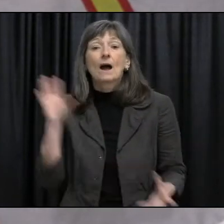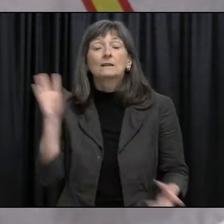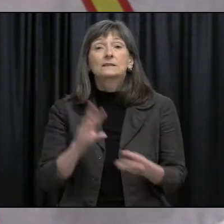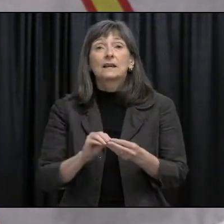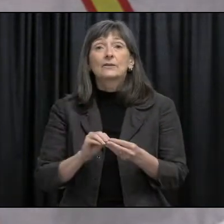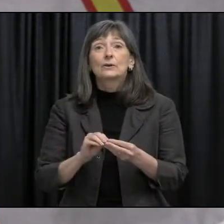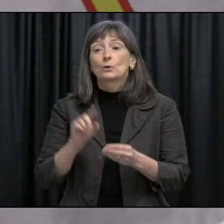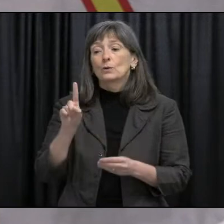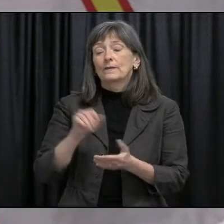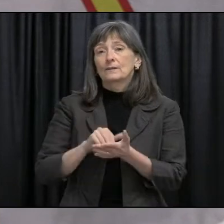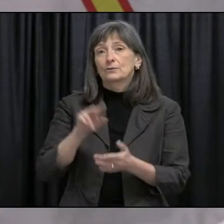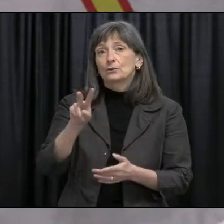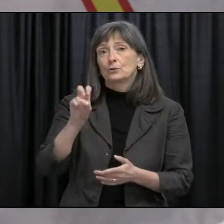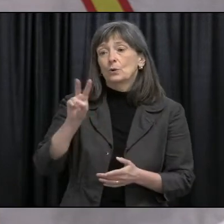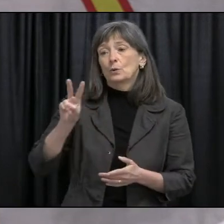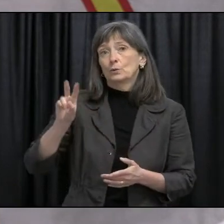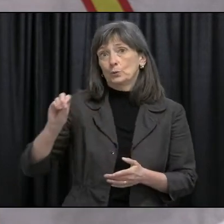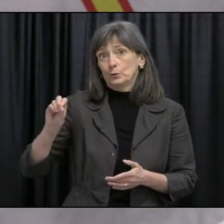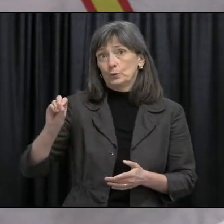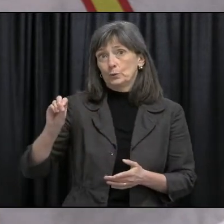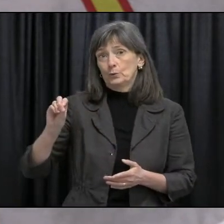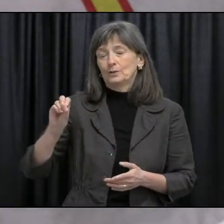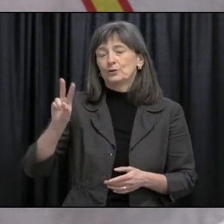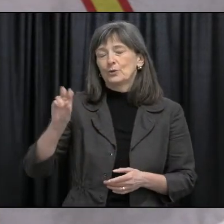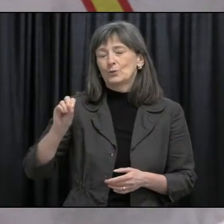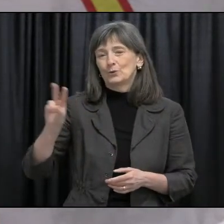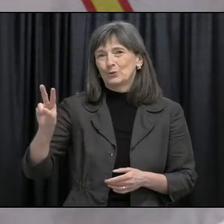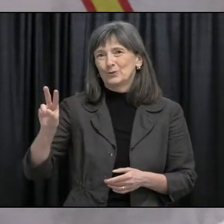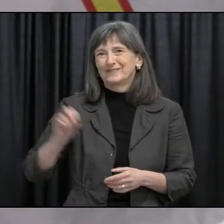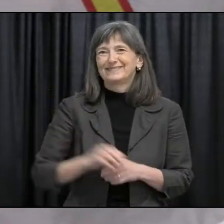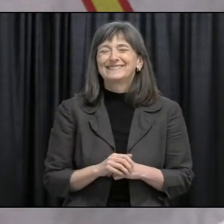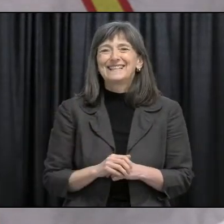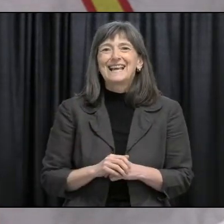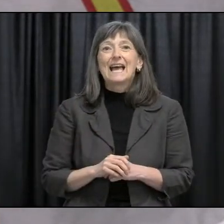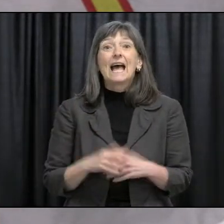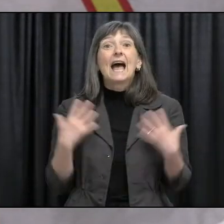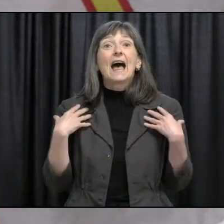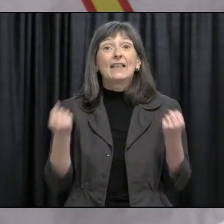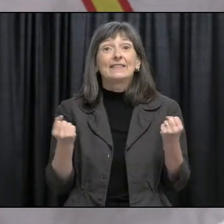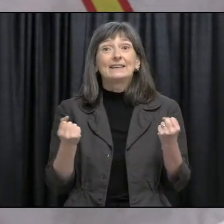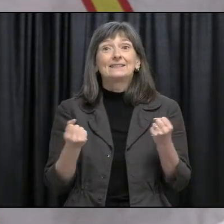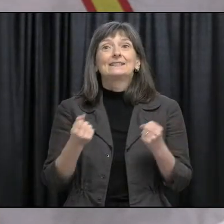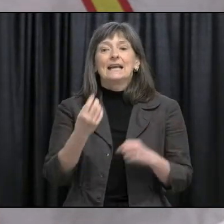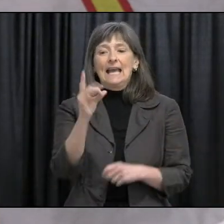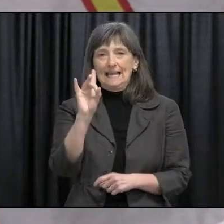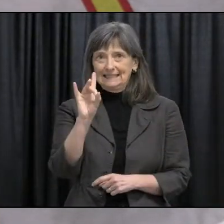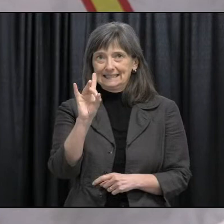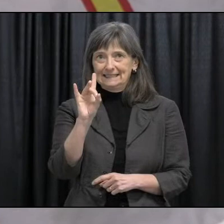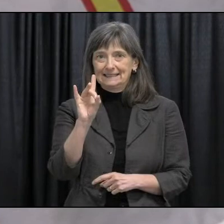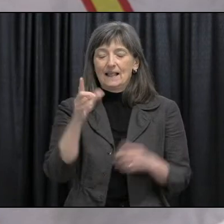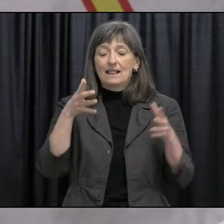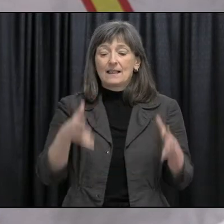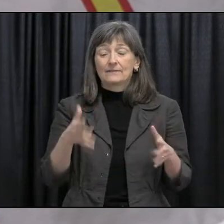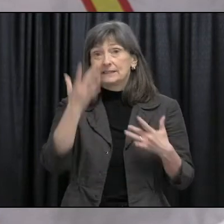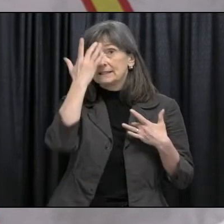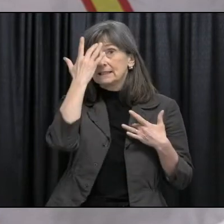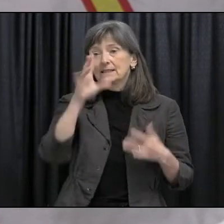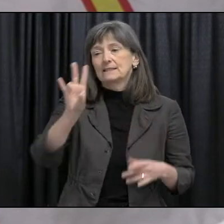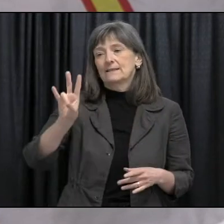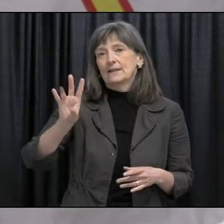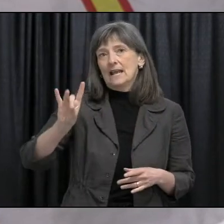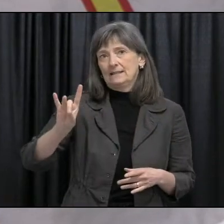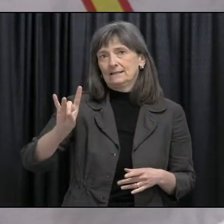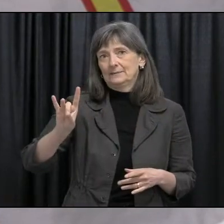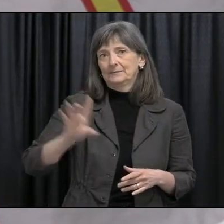is 1,202, and there have been 8 new recoveries, and leaving us with 78 active cases in the